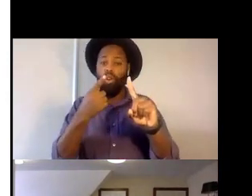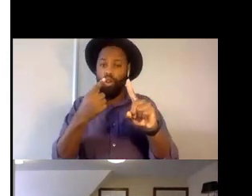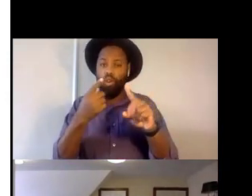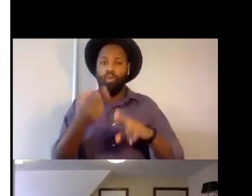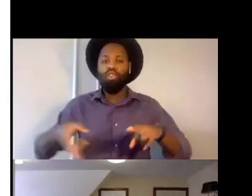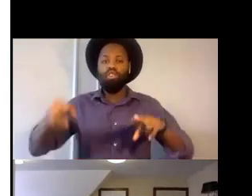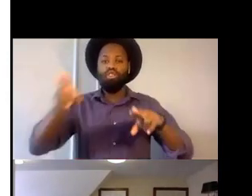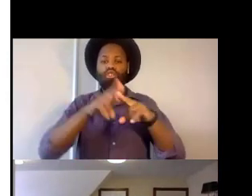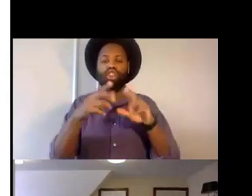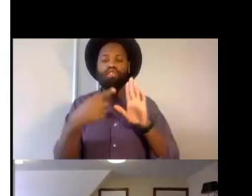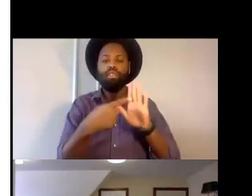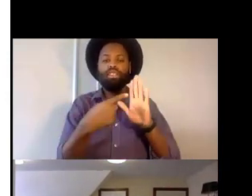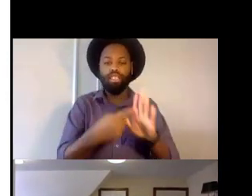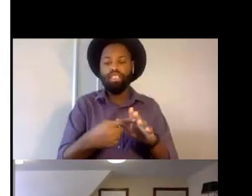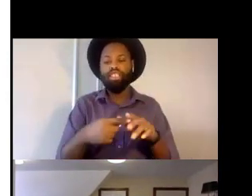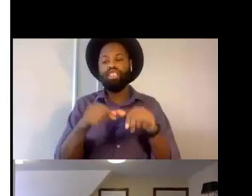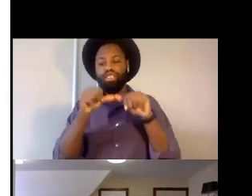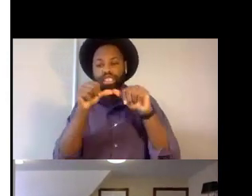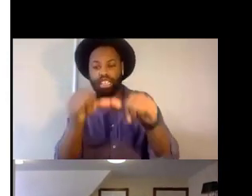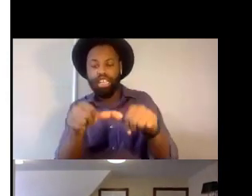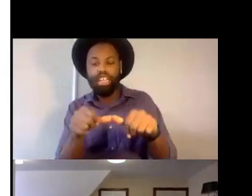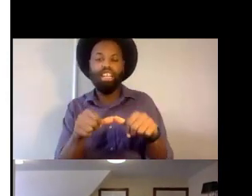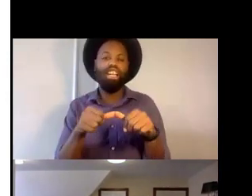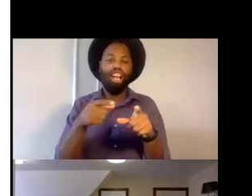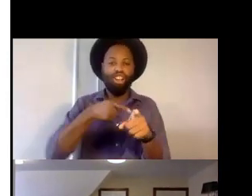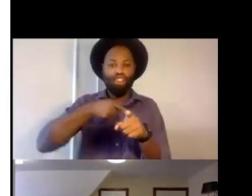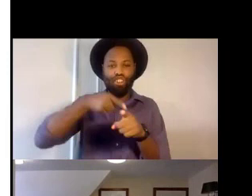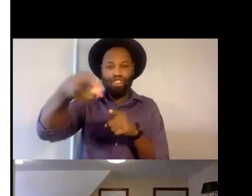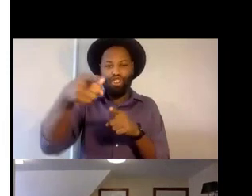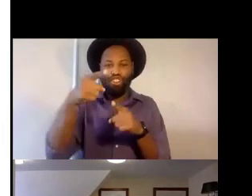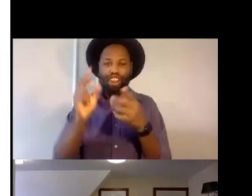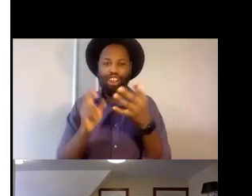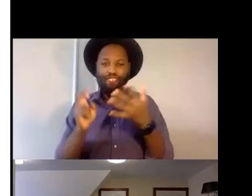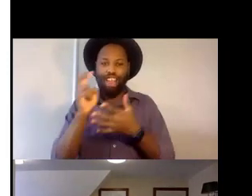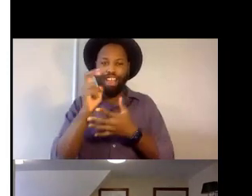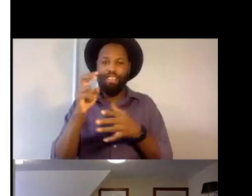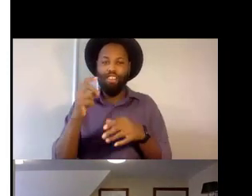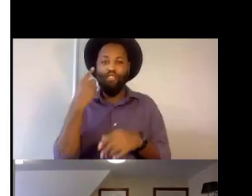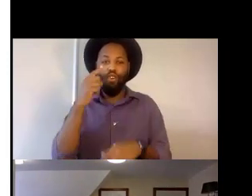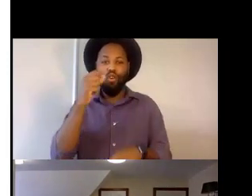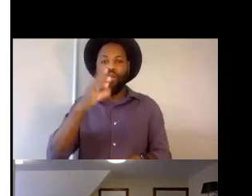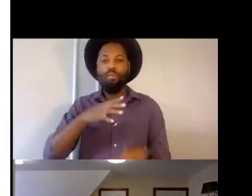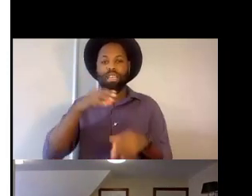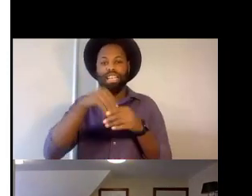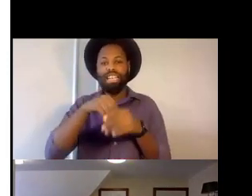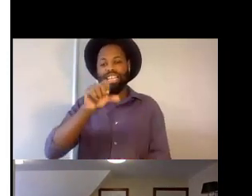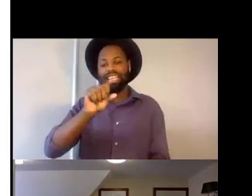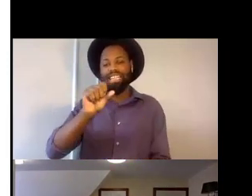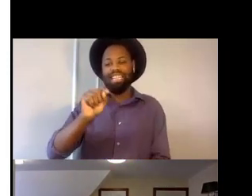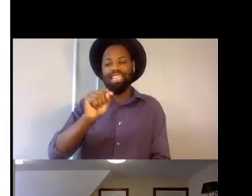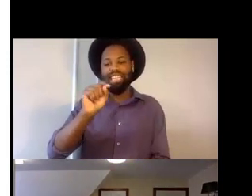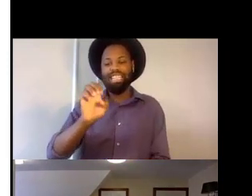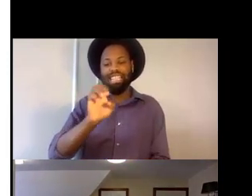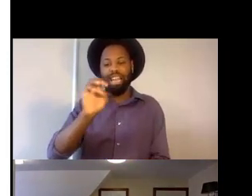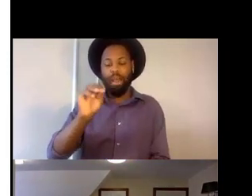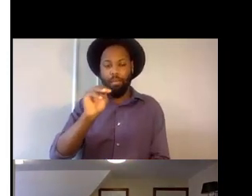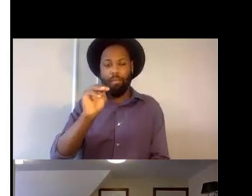representation, retention, career advancement of women in STEM. And was really focused on